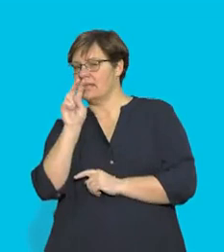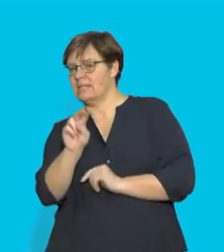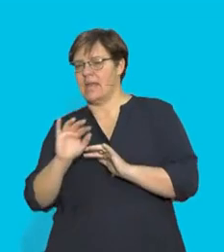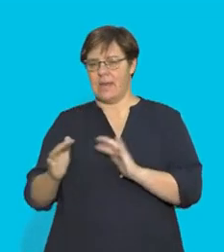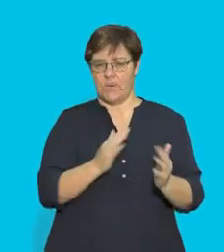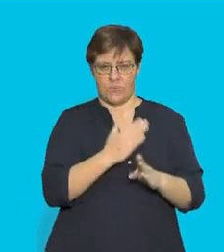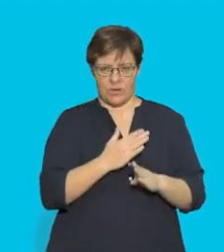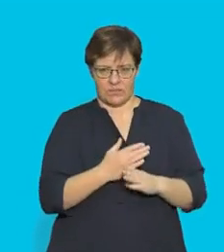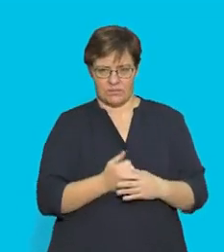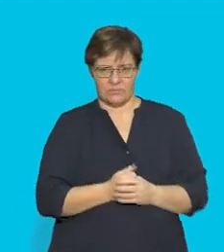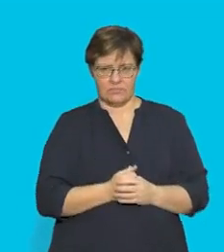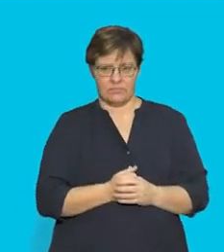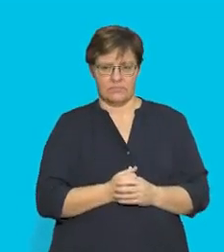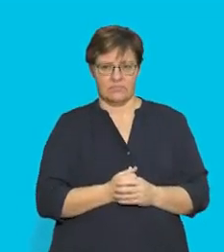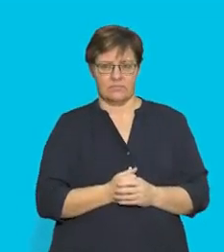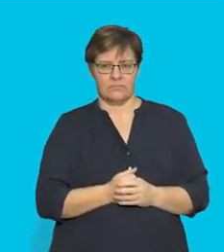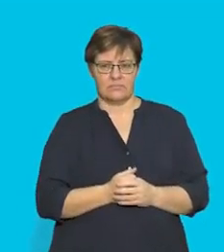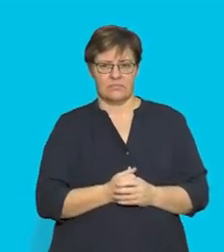used to. And now we just do